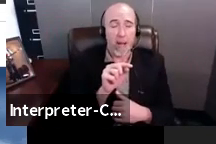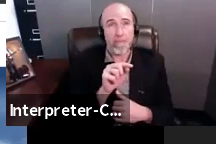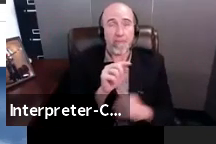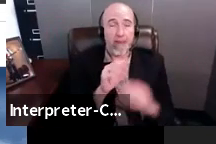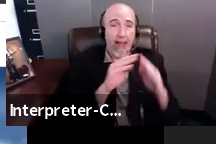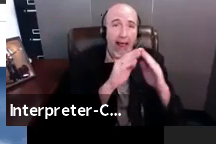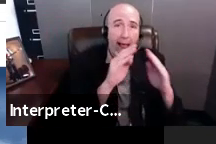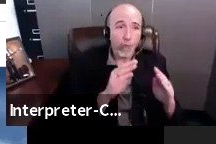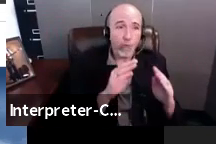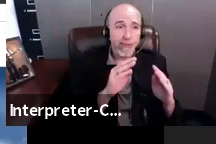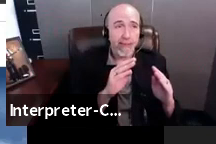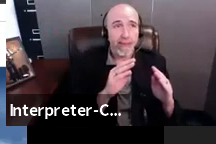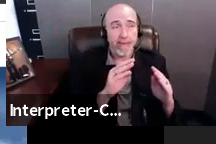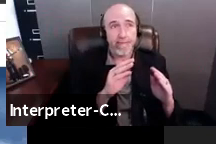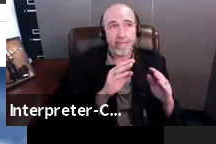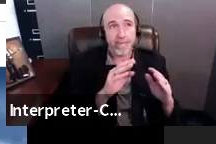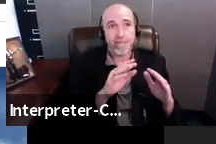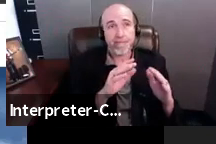housing